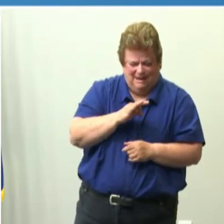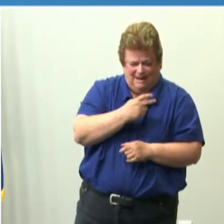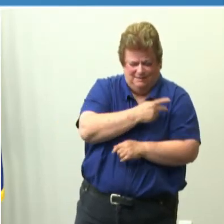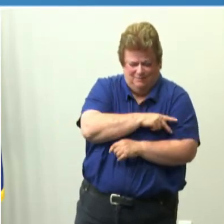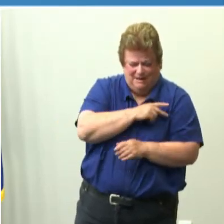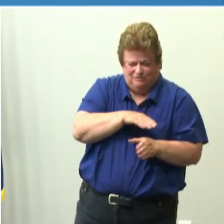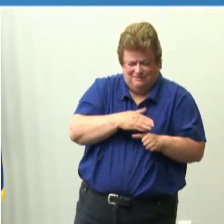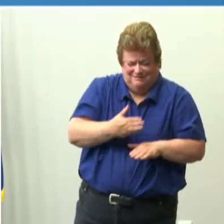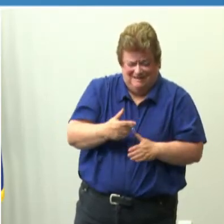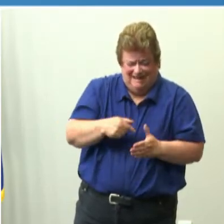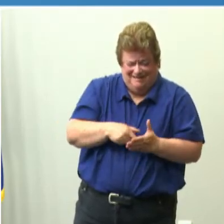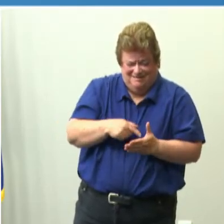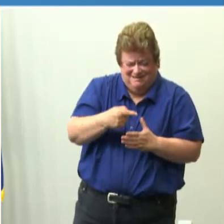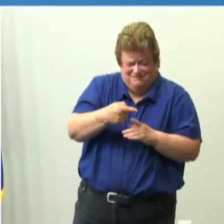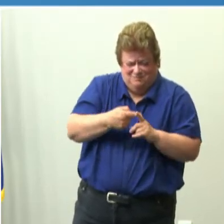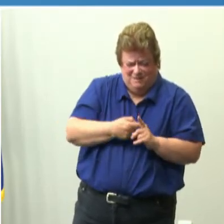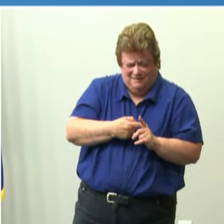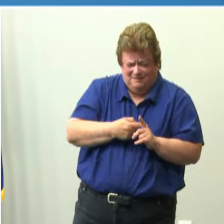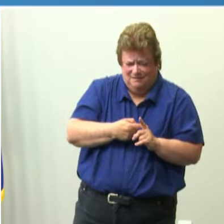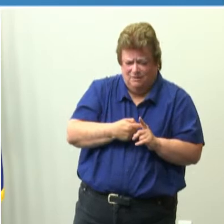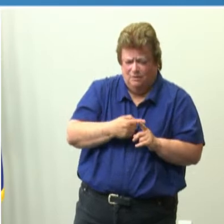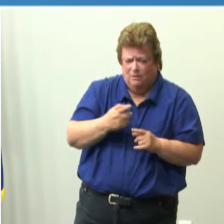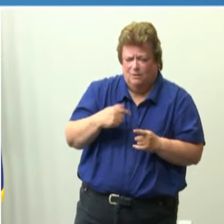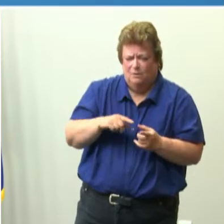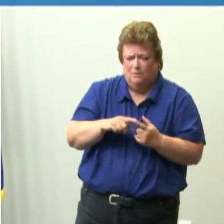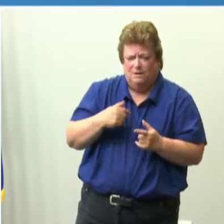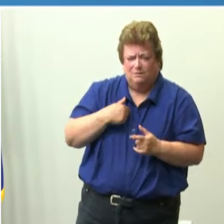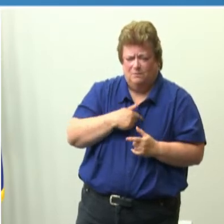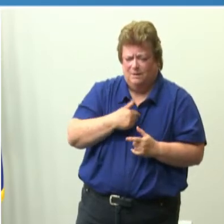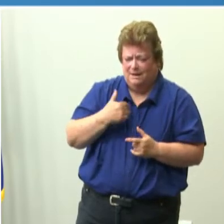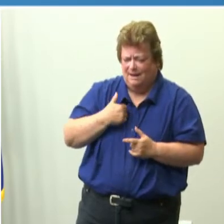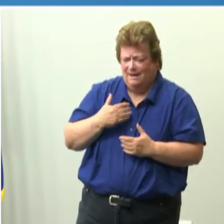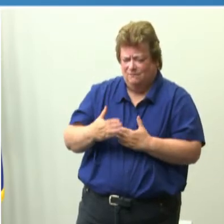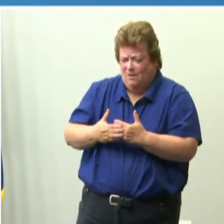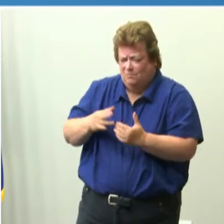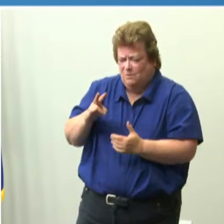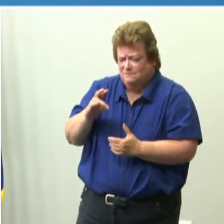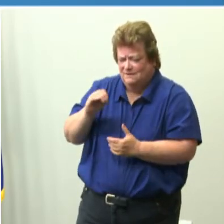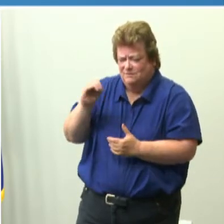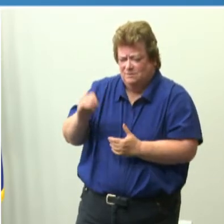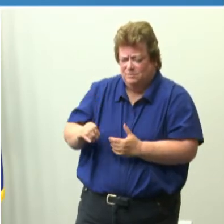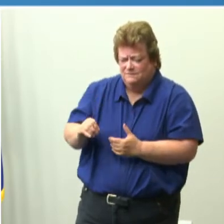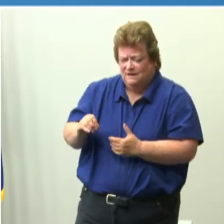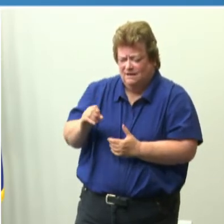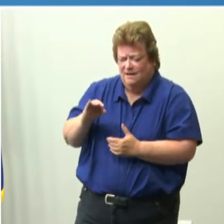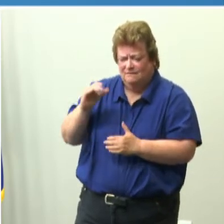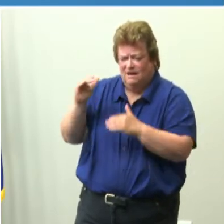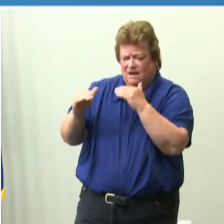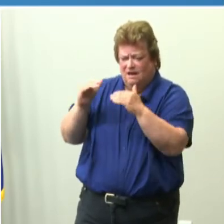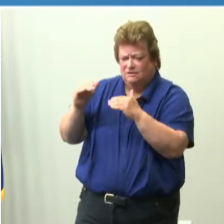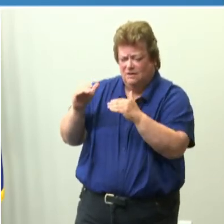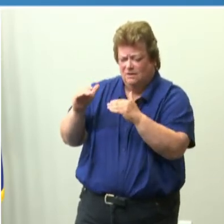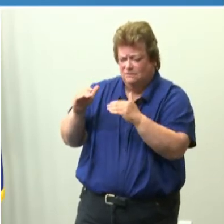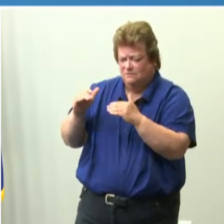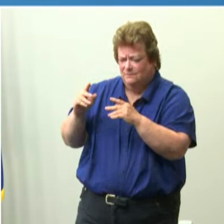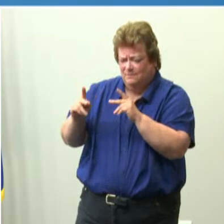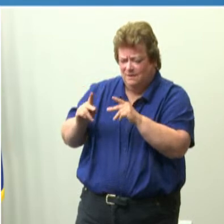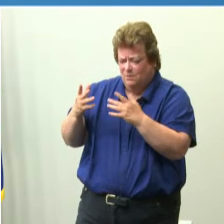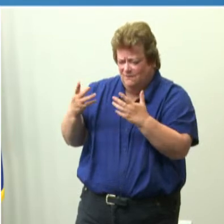month. When we've got almost 70% of the population or the adult population fully